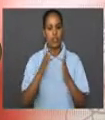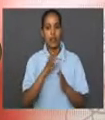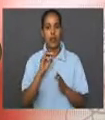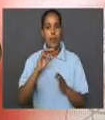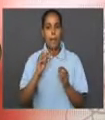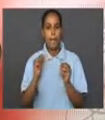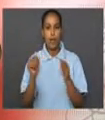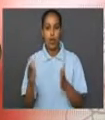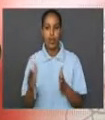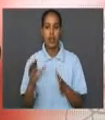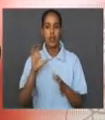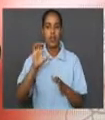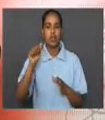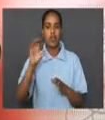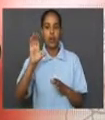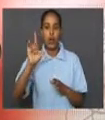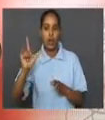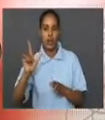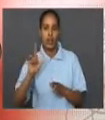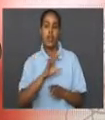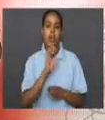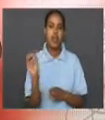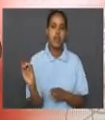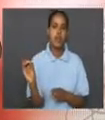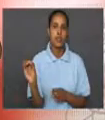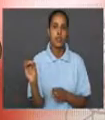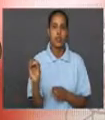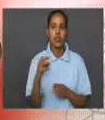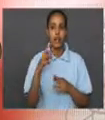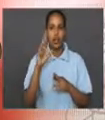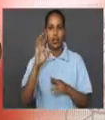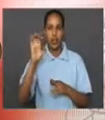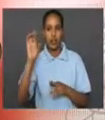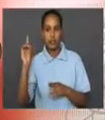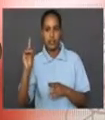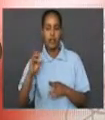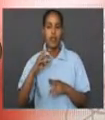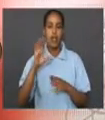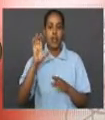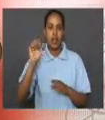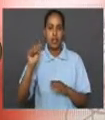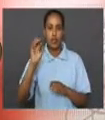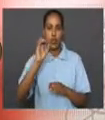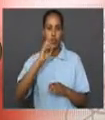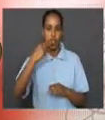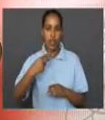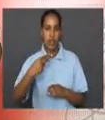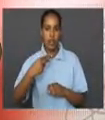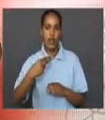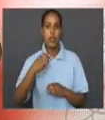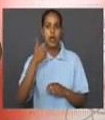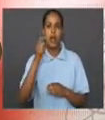of molten calcium chloride and by the reduction of calcium oxide